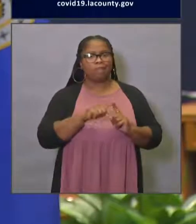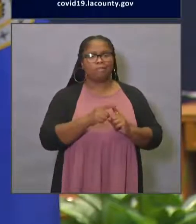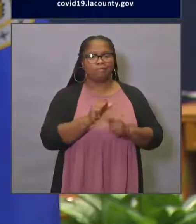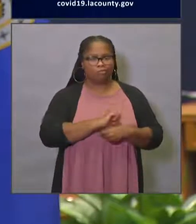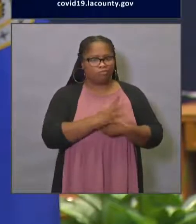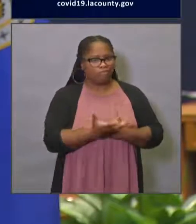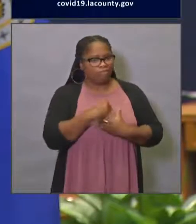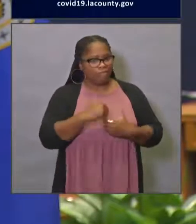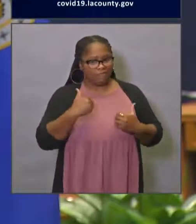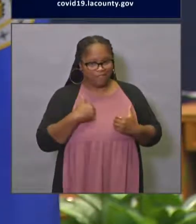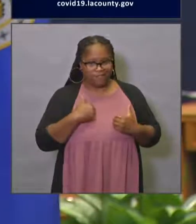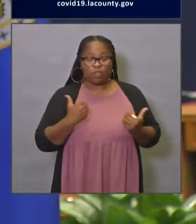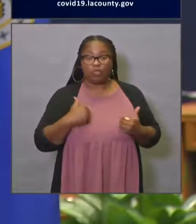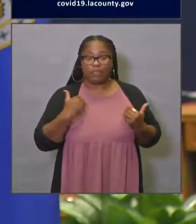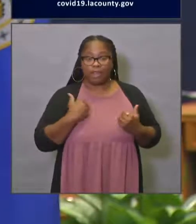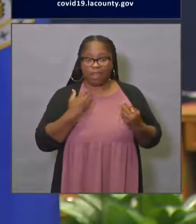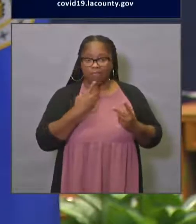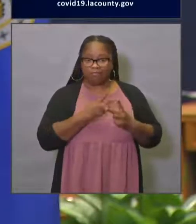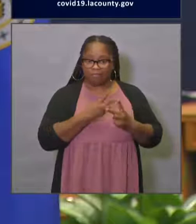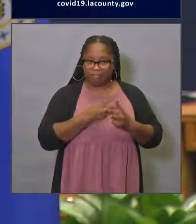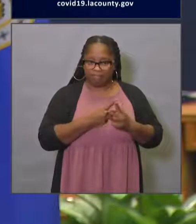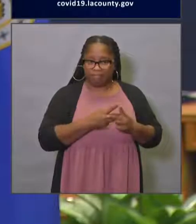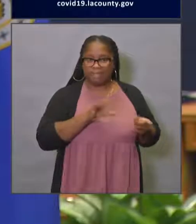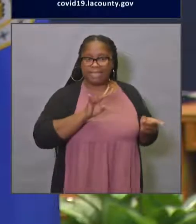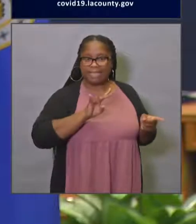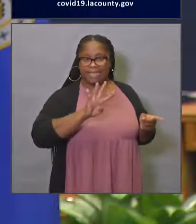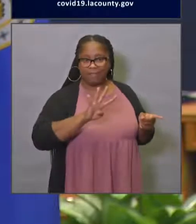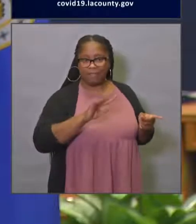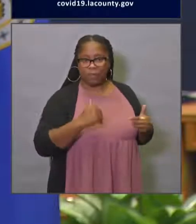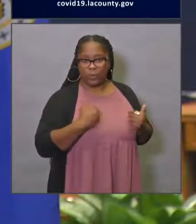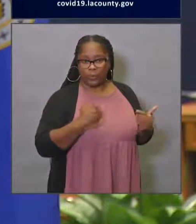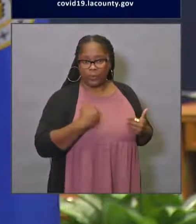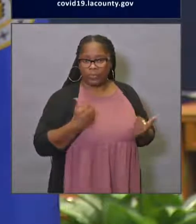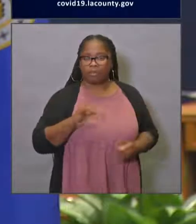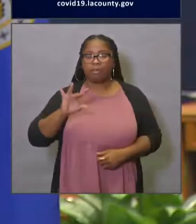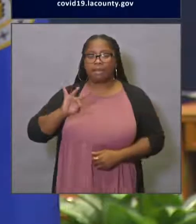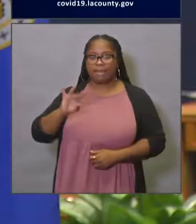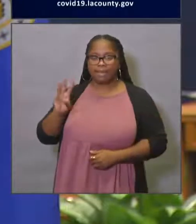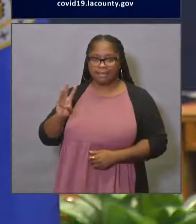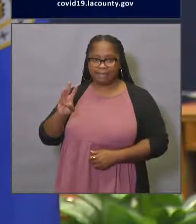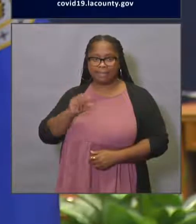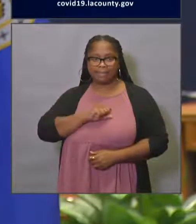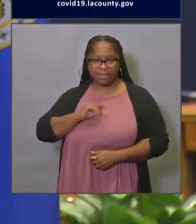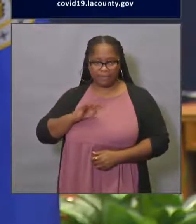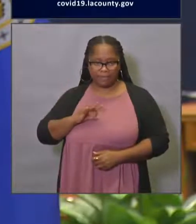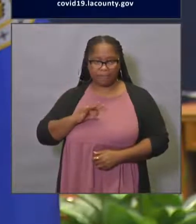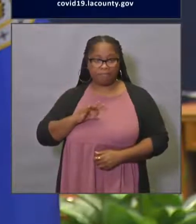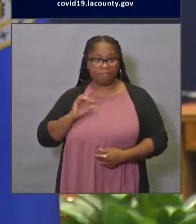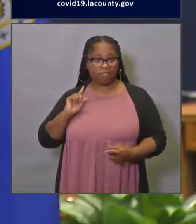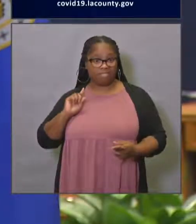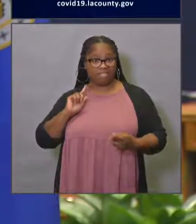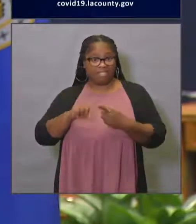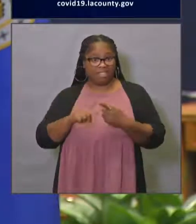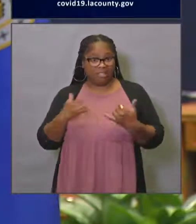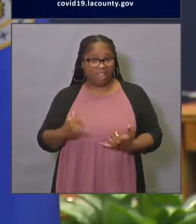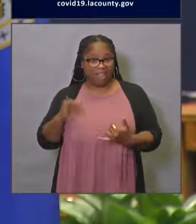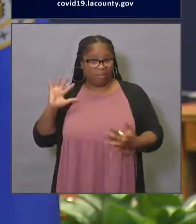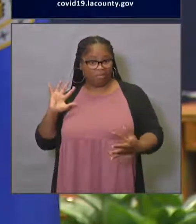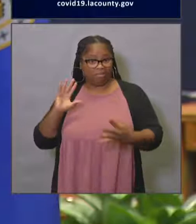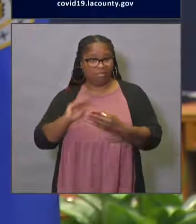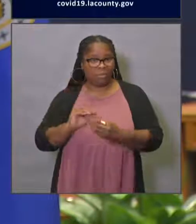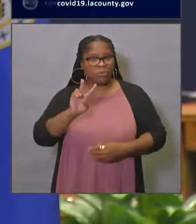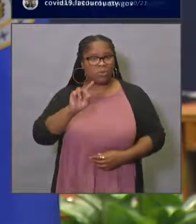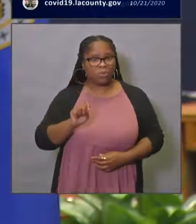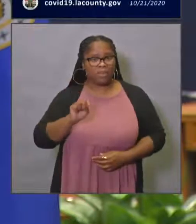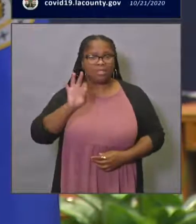This includes 74 among youth and 86 among staff. To date in LA County, 2.9 million people